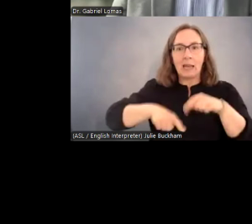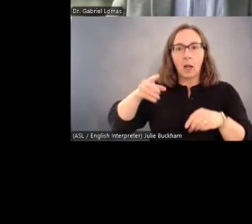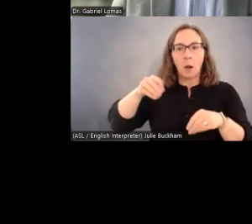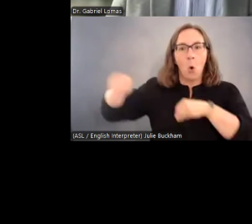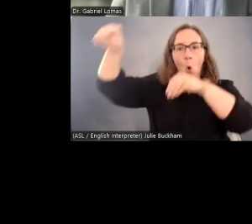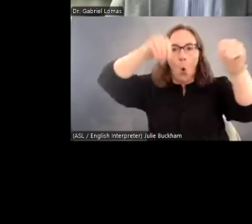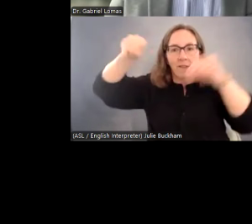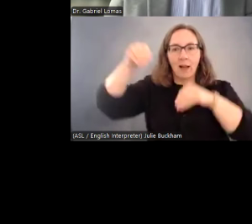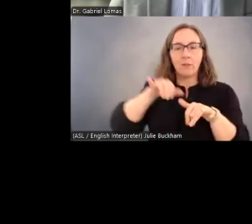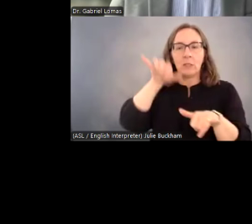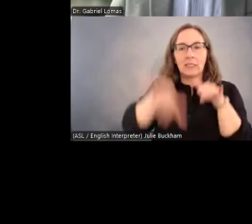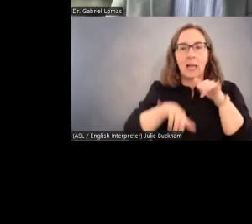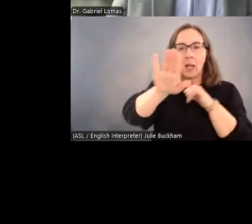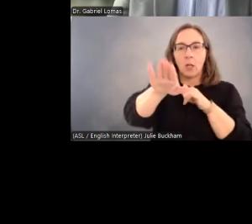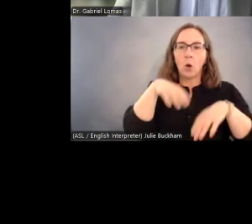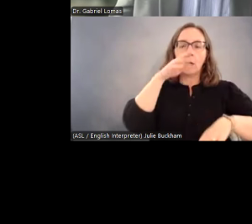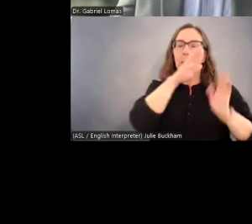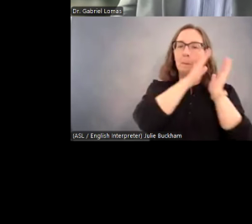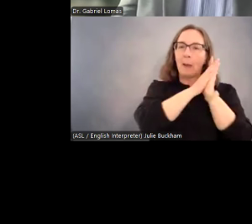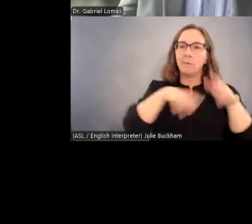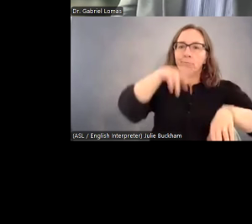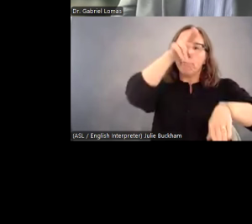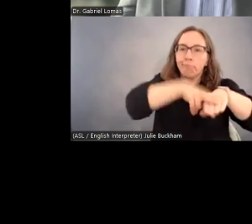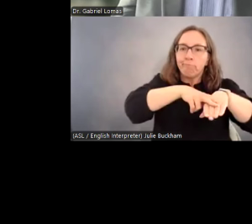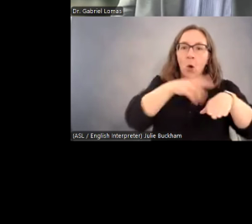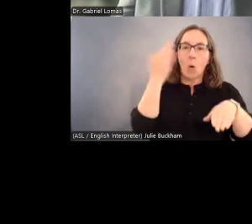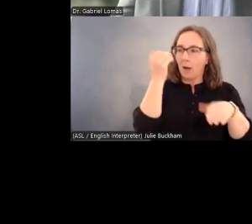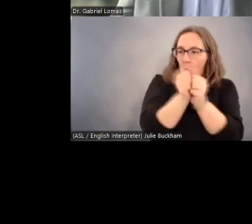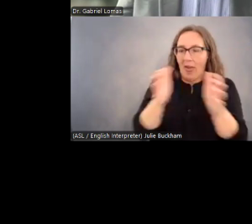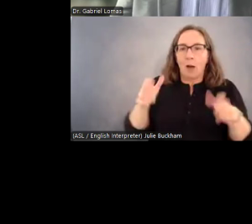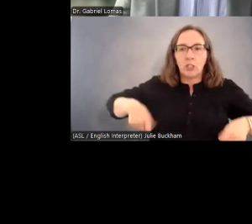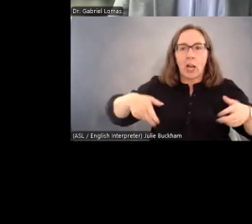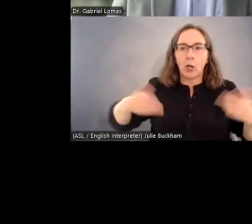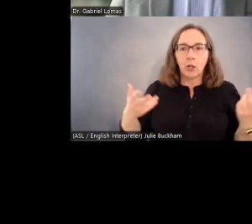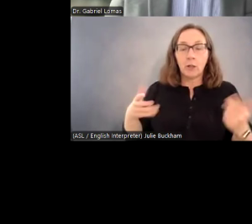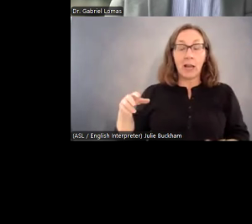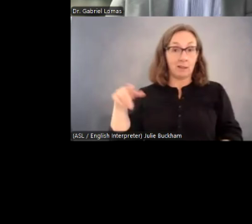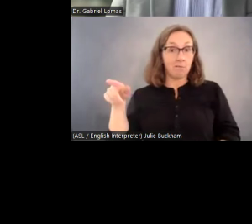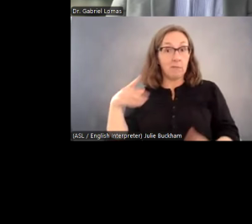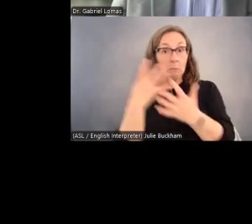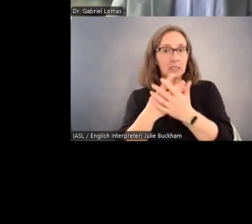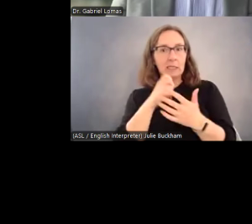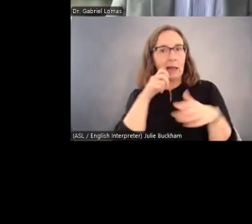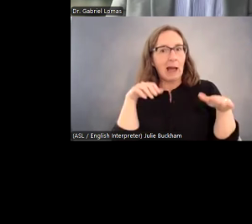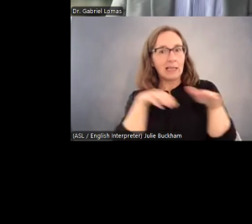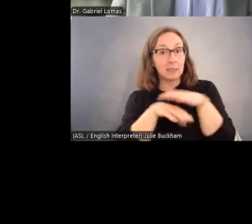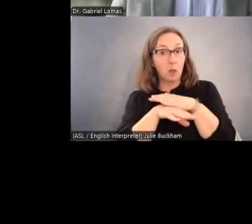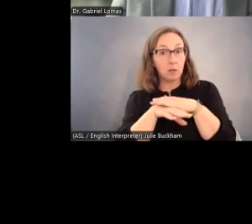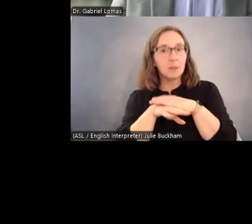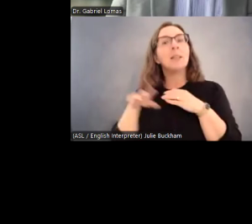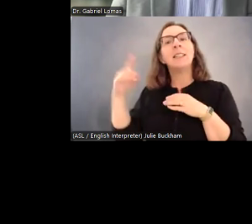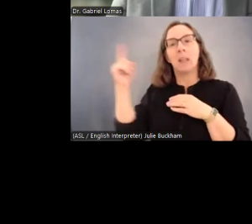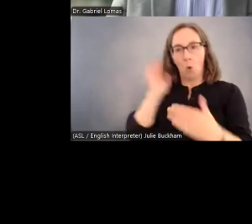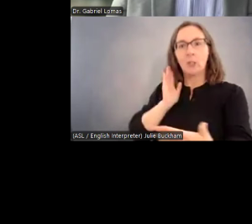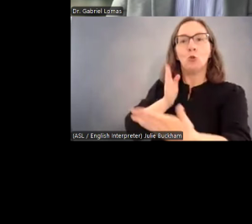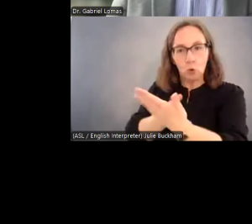way to move about without this wheelchair. And the prison was not accessible. Since then, because of lawsuits, it is